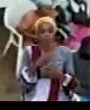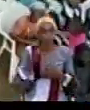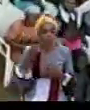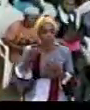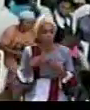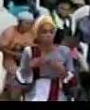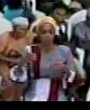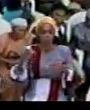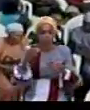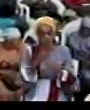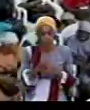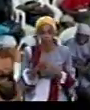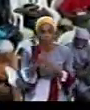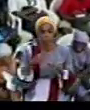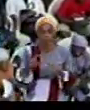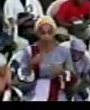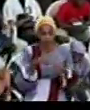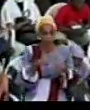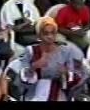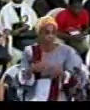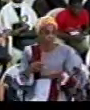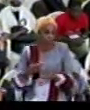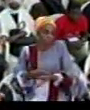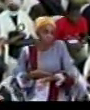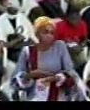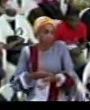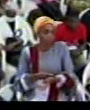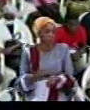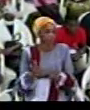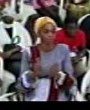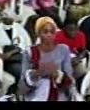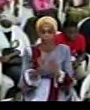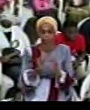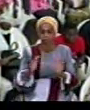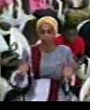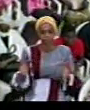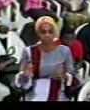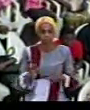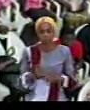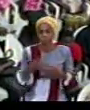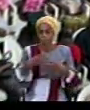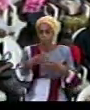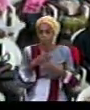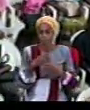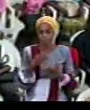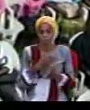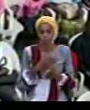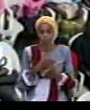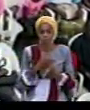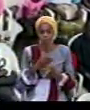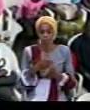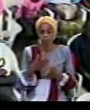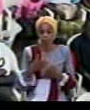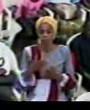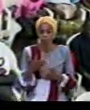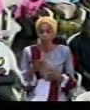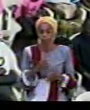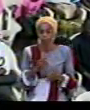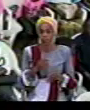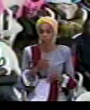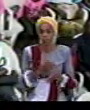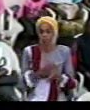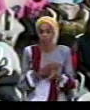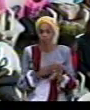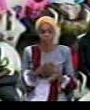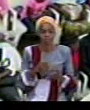15 different injections with almost no difference at all. But after being injected by the prayer of the man of God